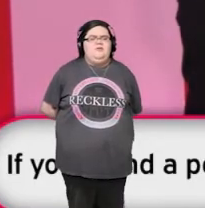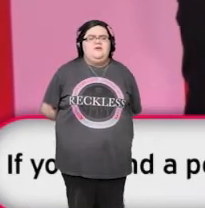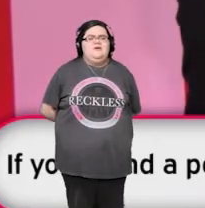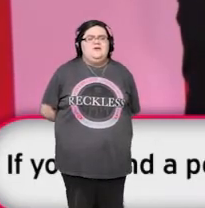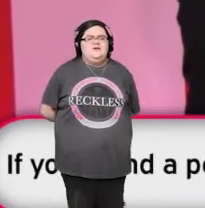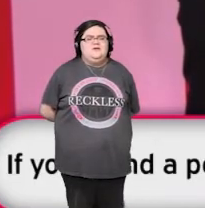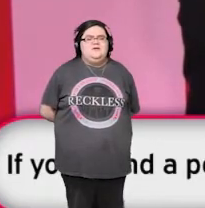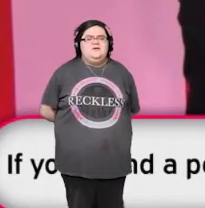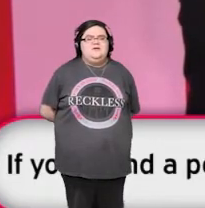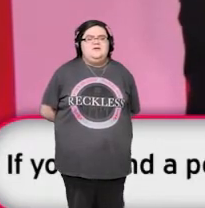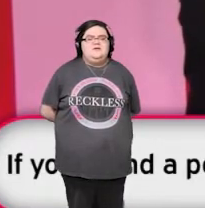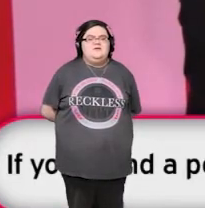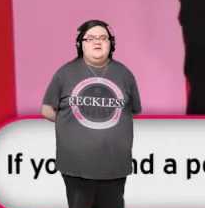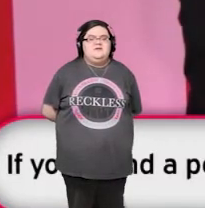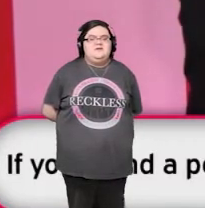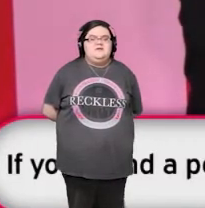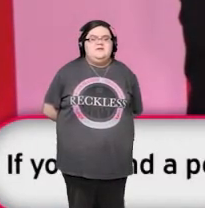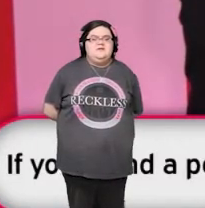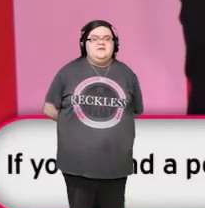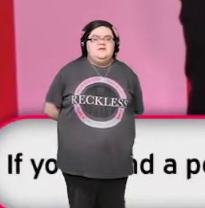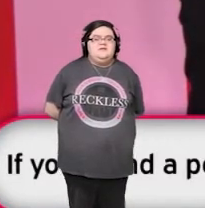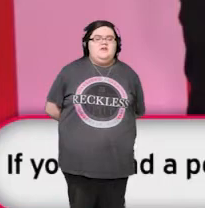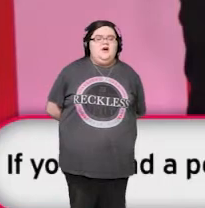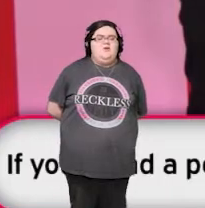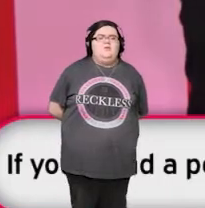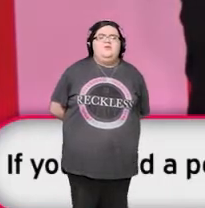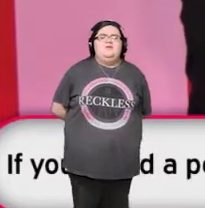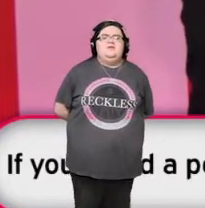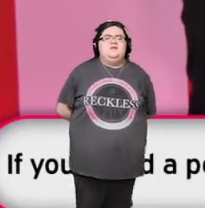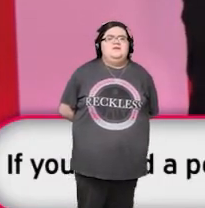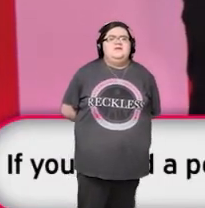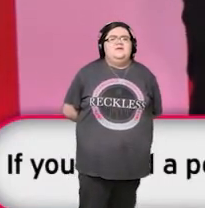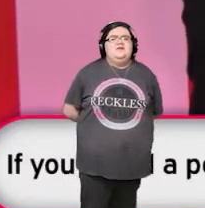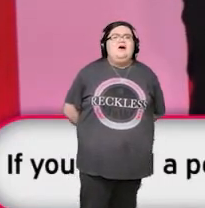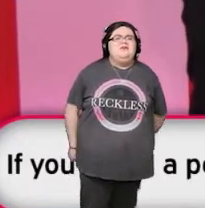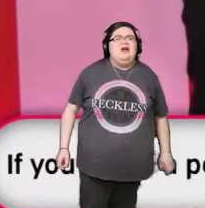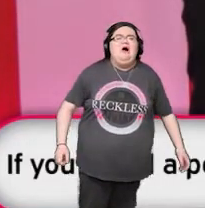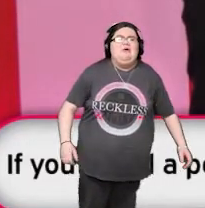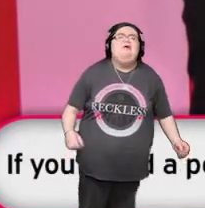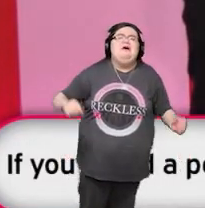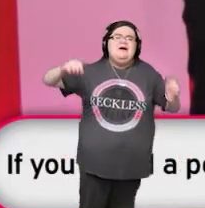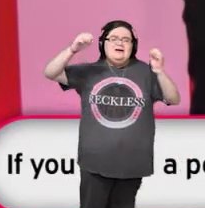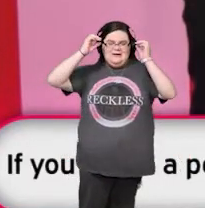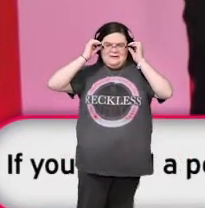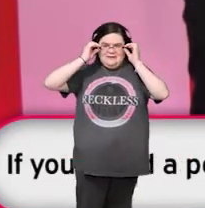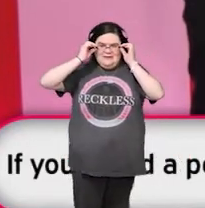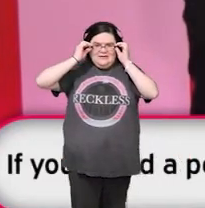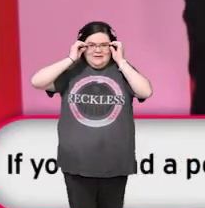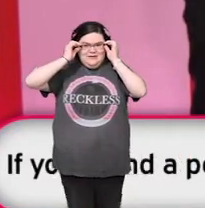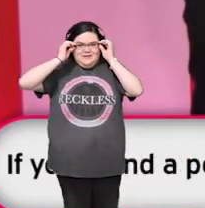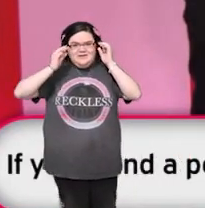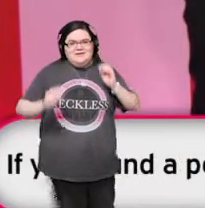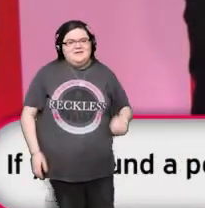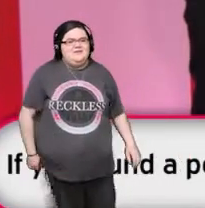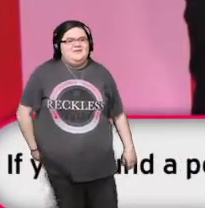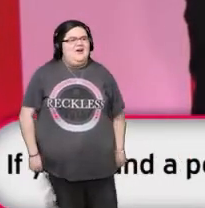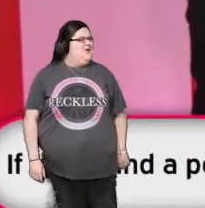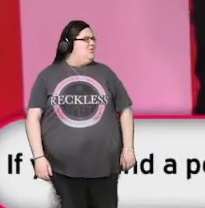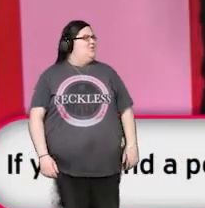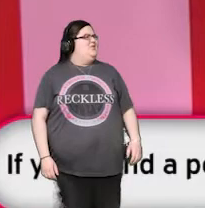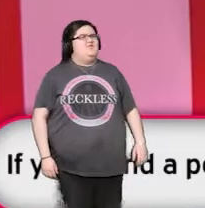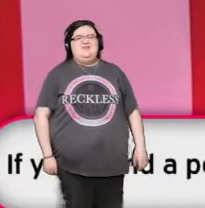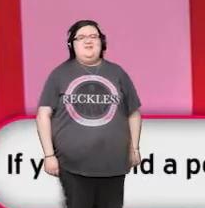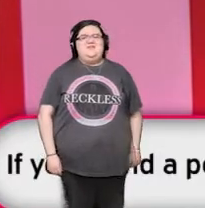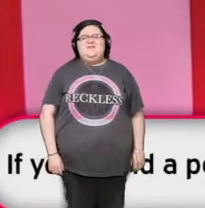No. And if you watch it, okay. Would you tell him? Yes. No. I would watch it. No, and no. I would tell him, but I don't think I could keep it. No.